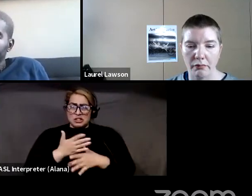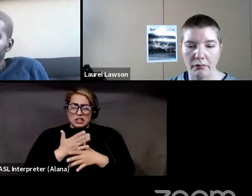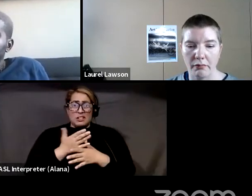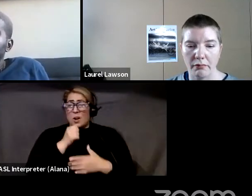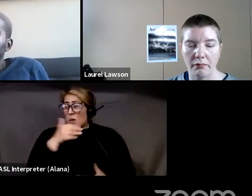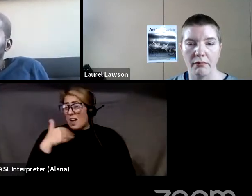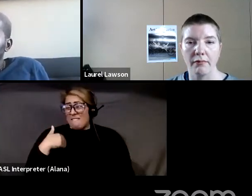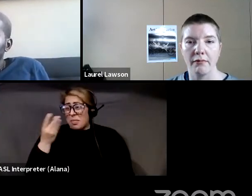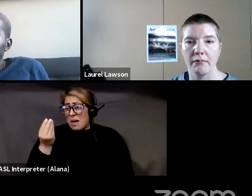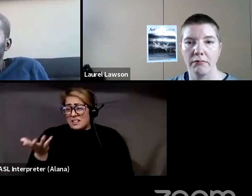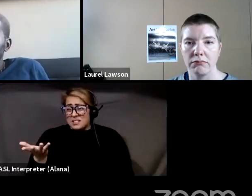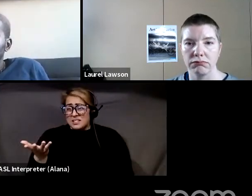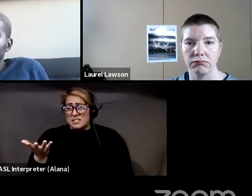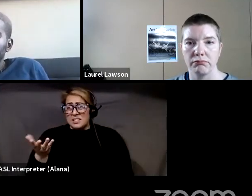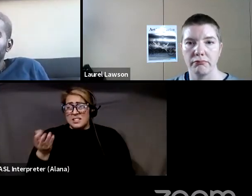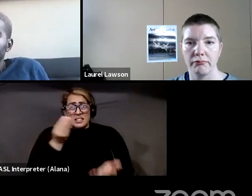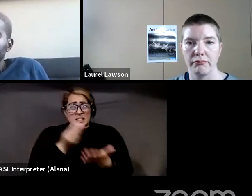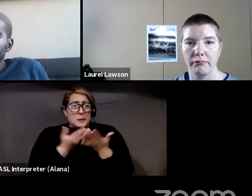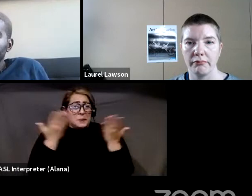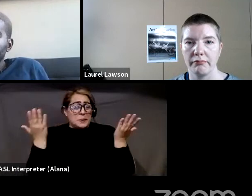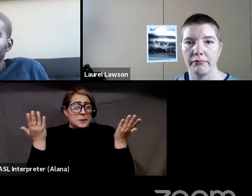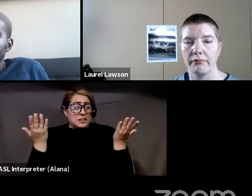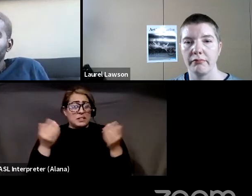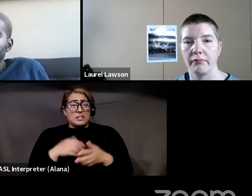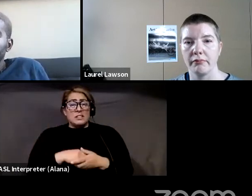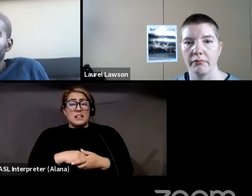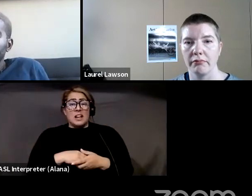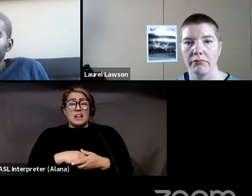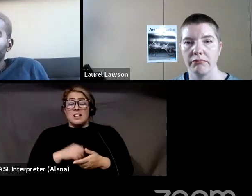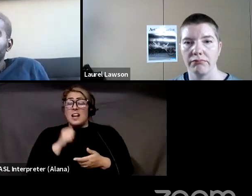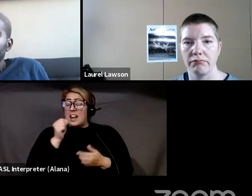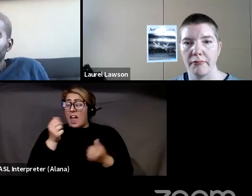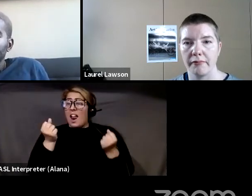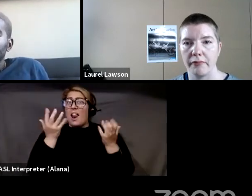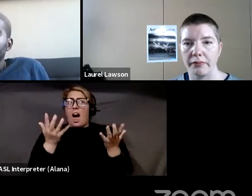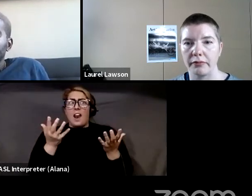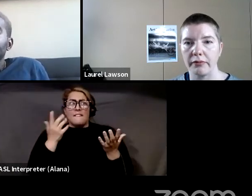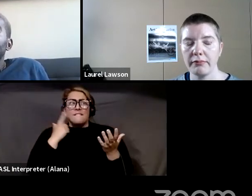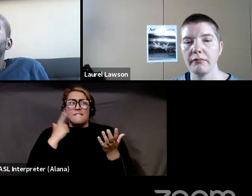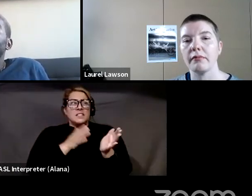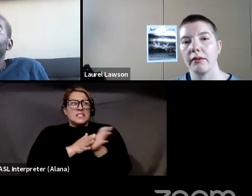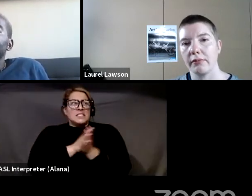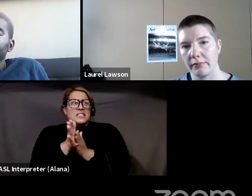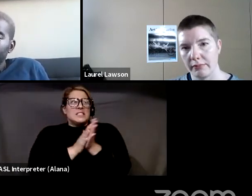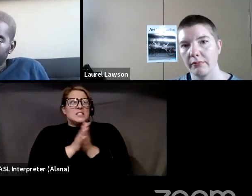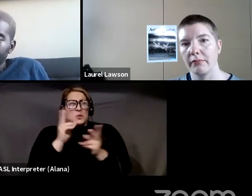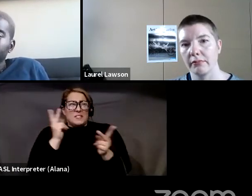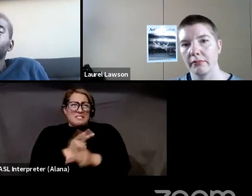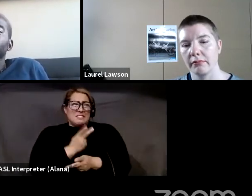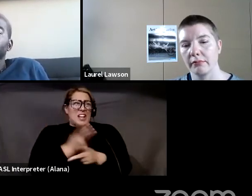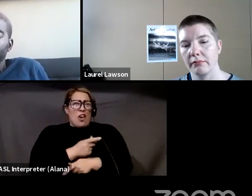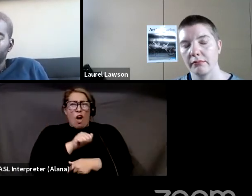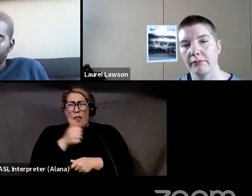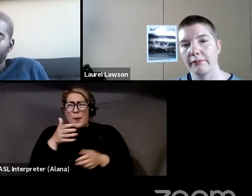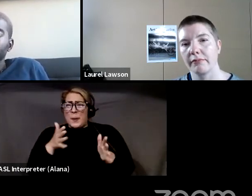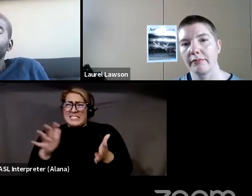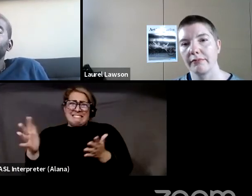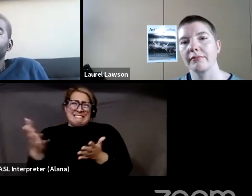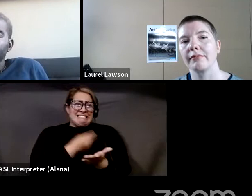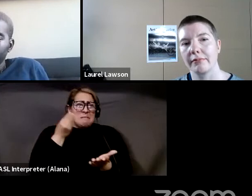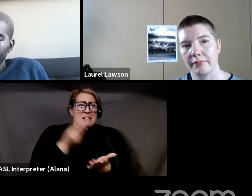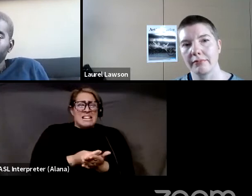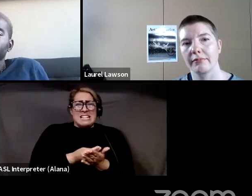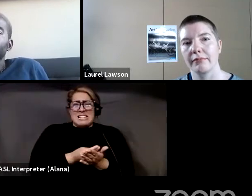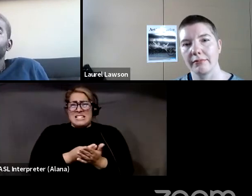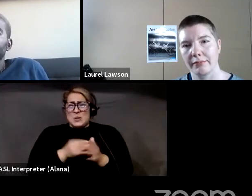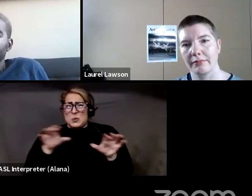And not a lot of juice to figure out other ways because I'm tired.